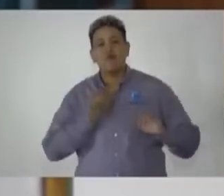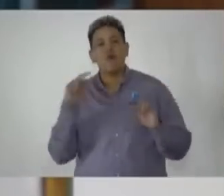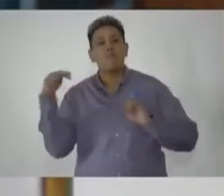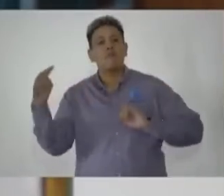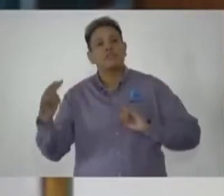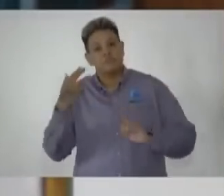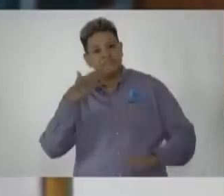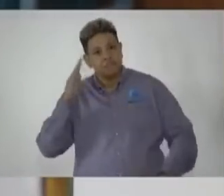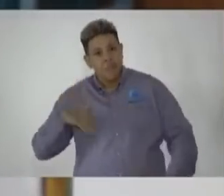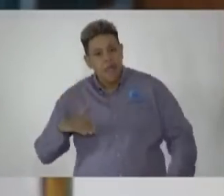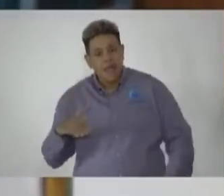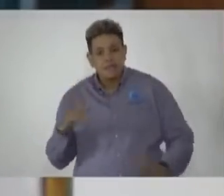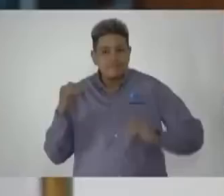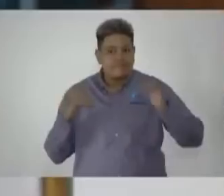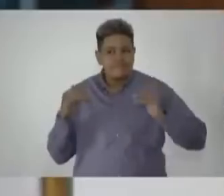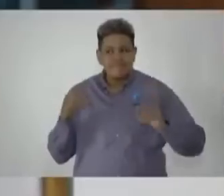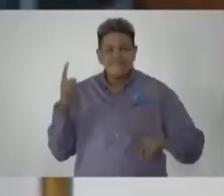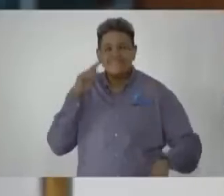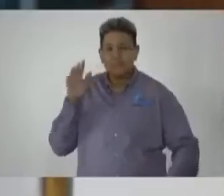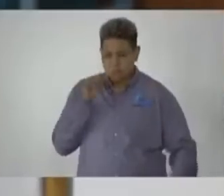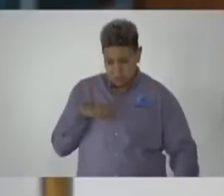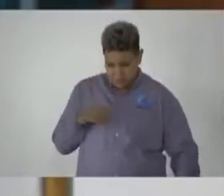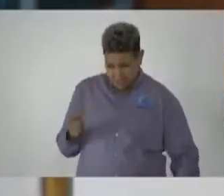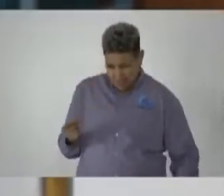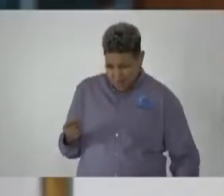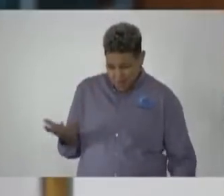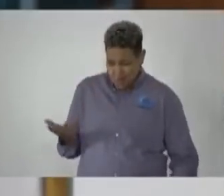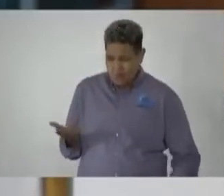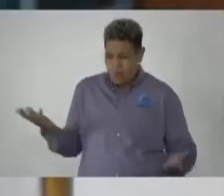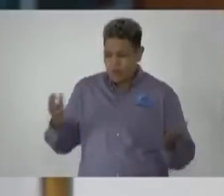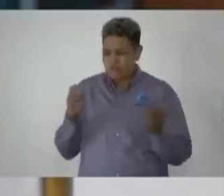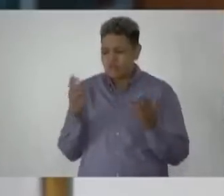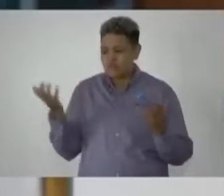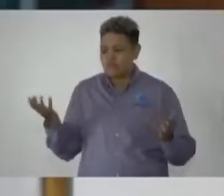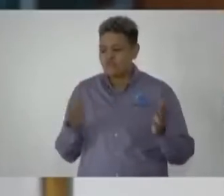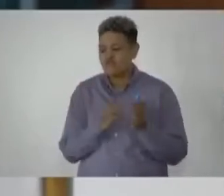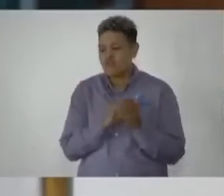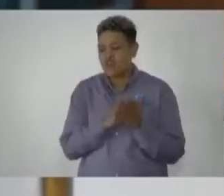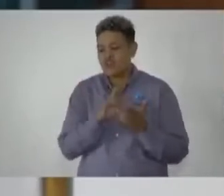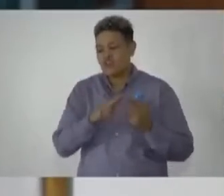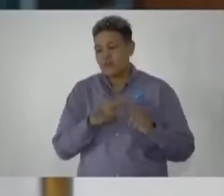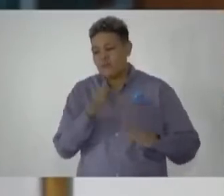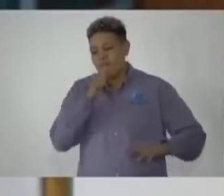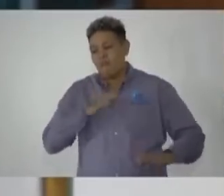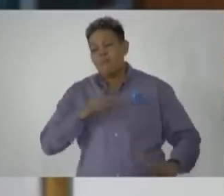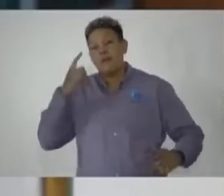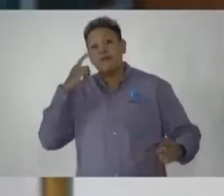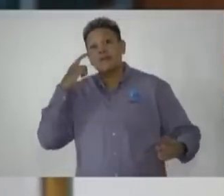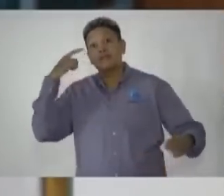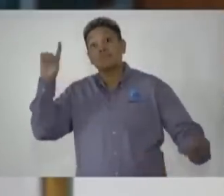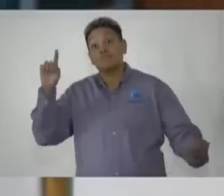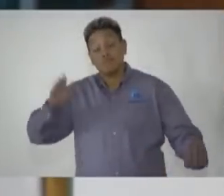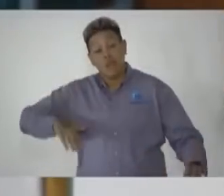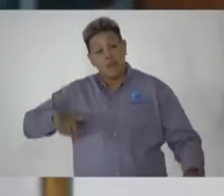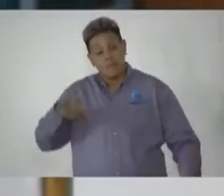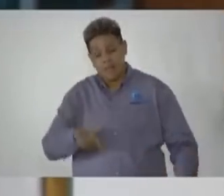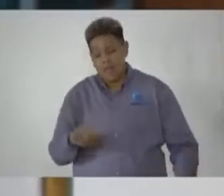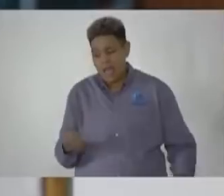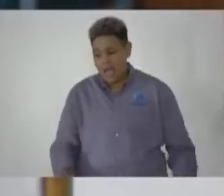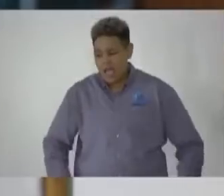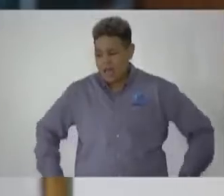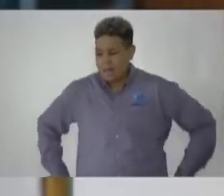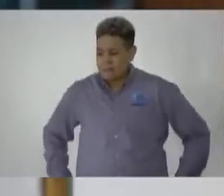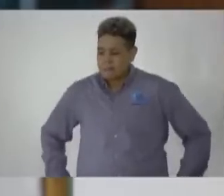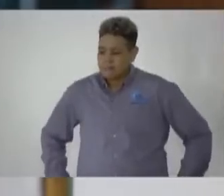perspectives when we ask the question, what has a record number of women in the parliament achieved? Which is not